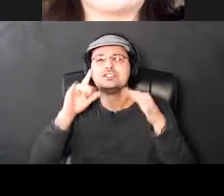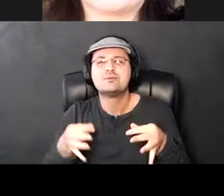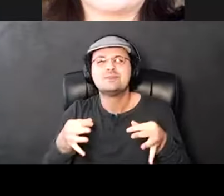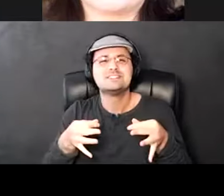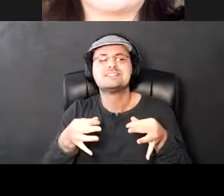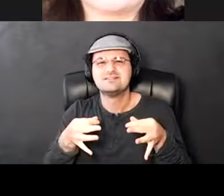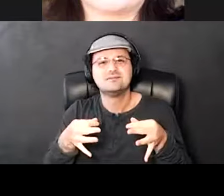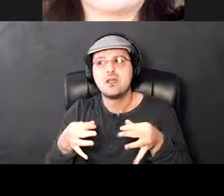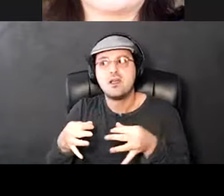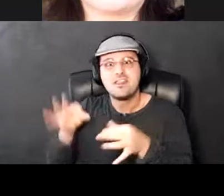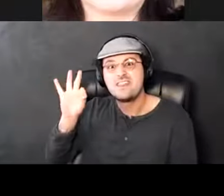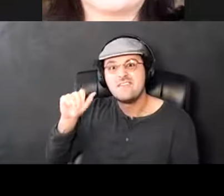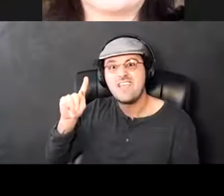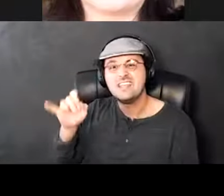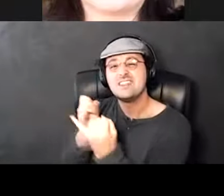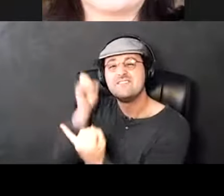in neural stem cells.